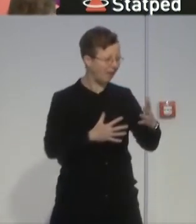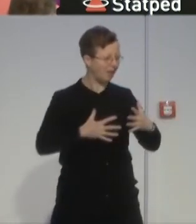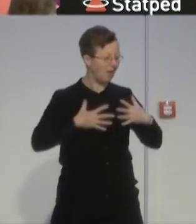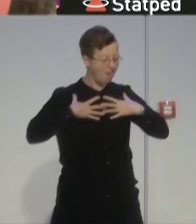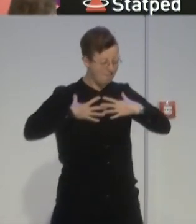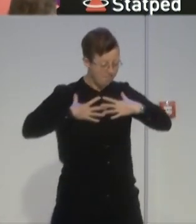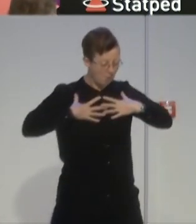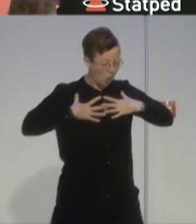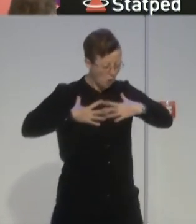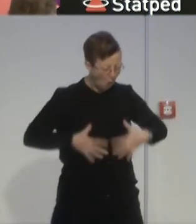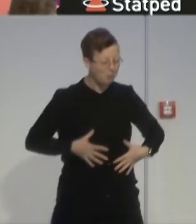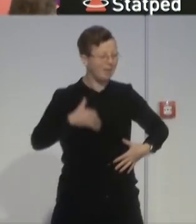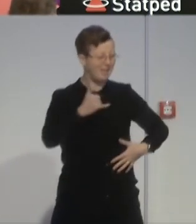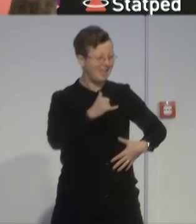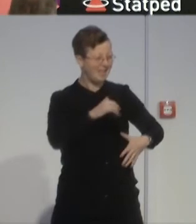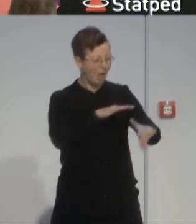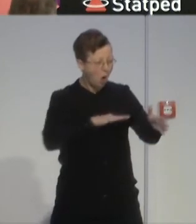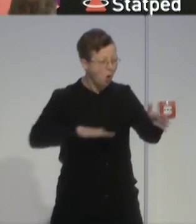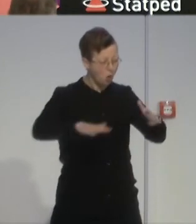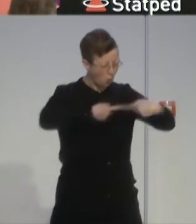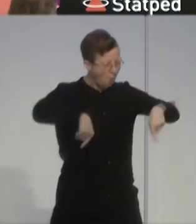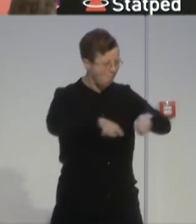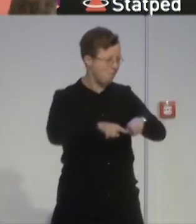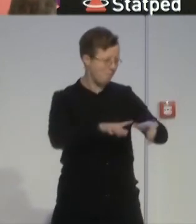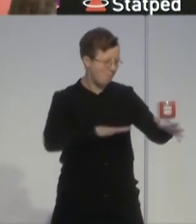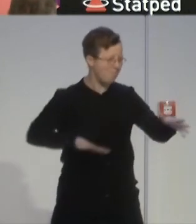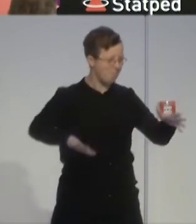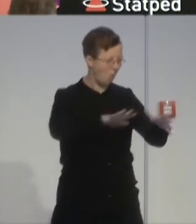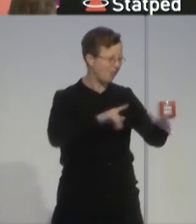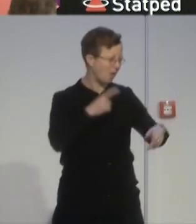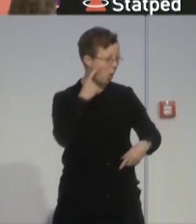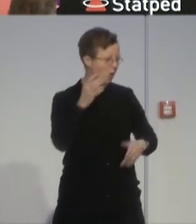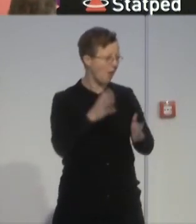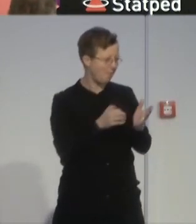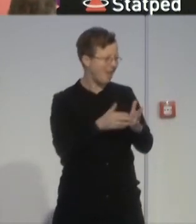in space, and we'll hear more about that today, later.